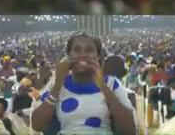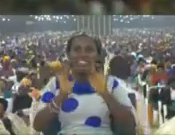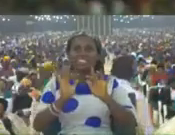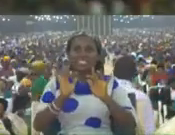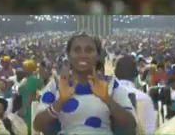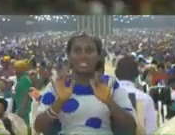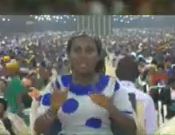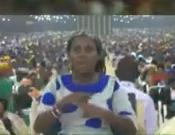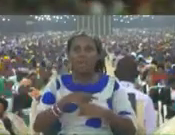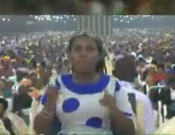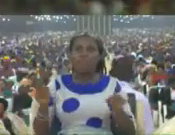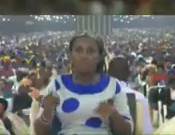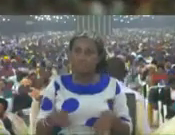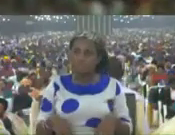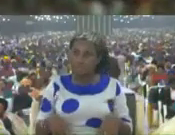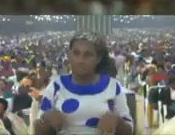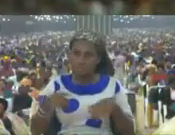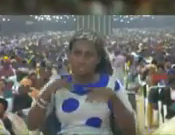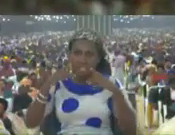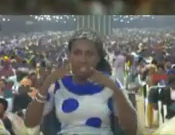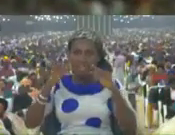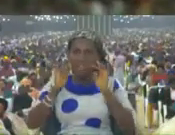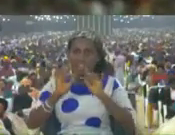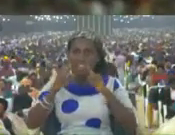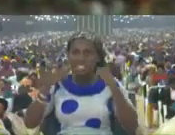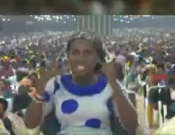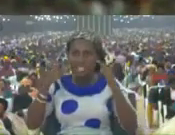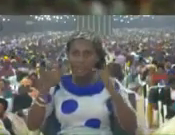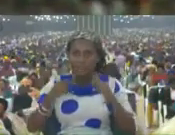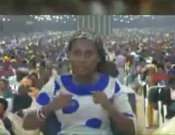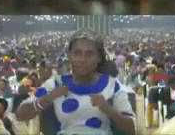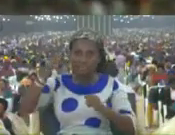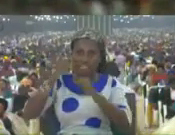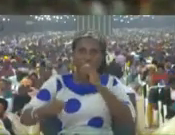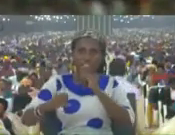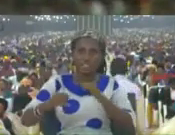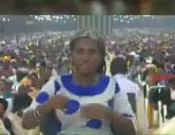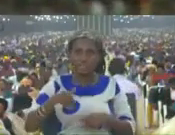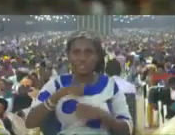and the laughter froze in their mouth.